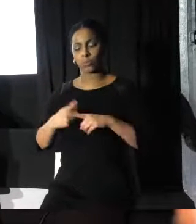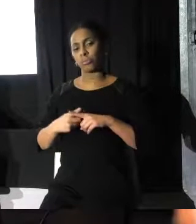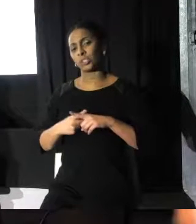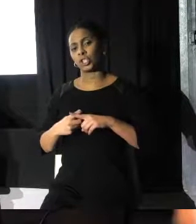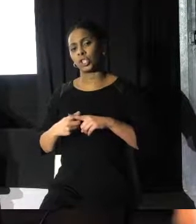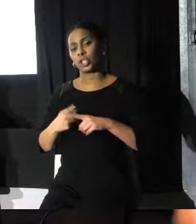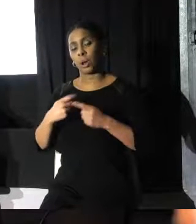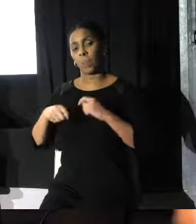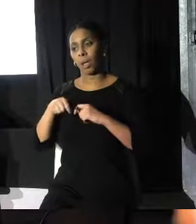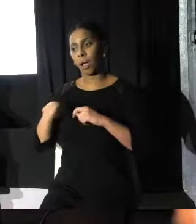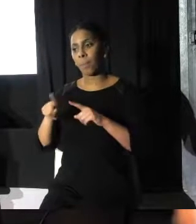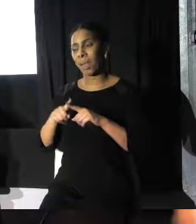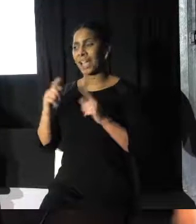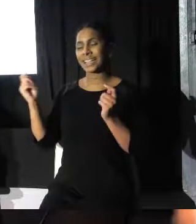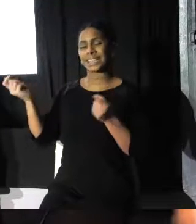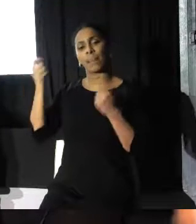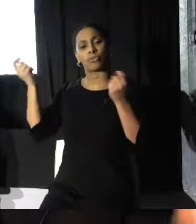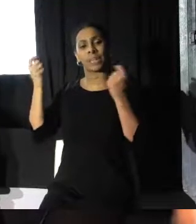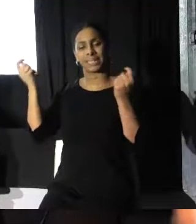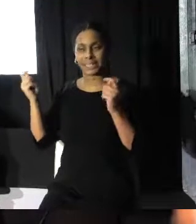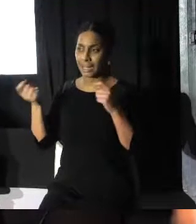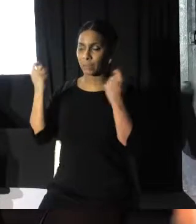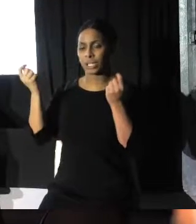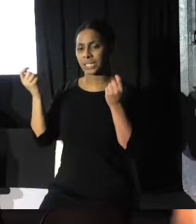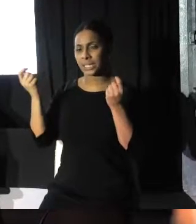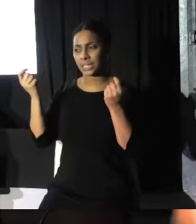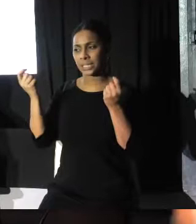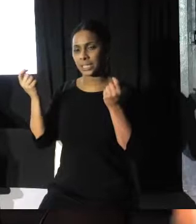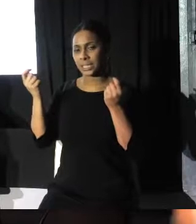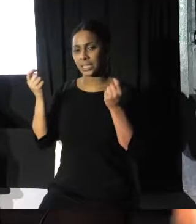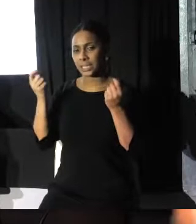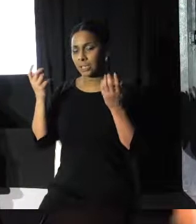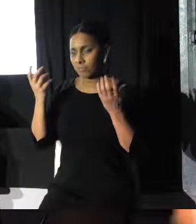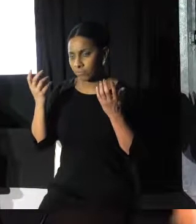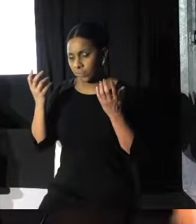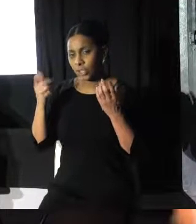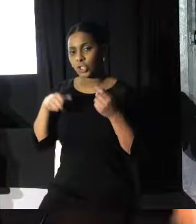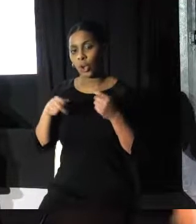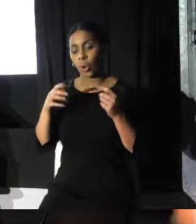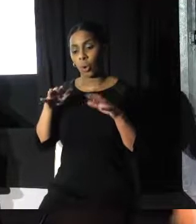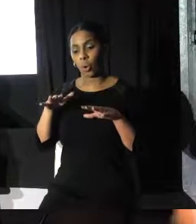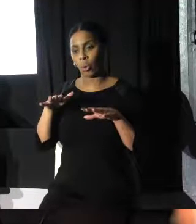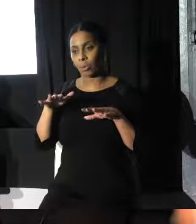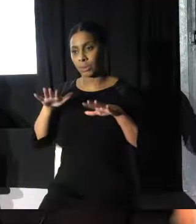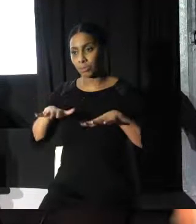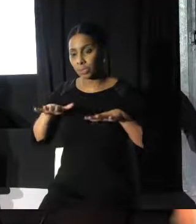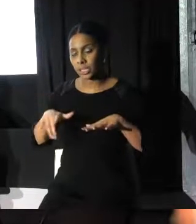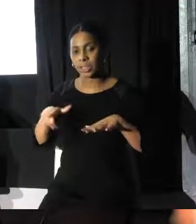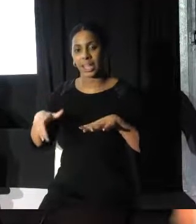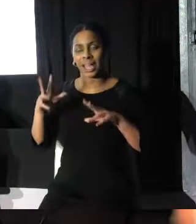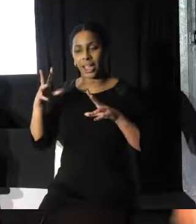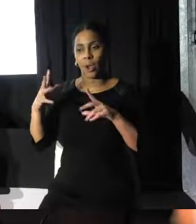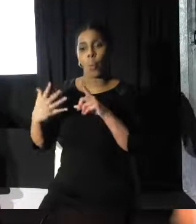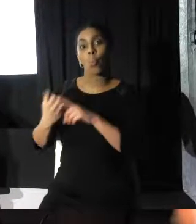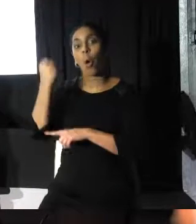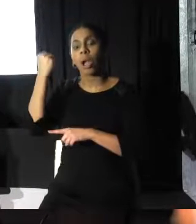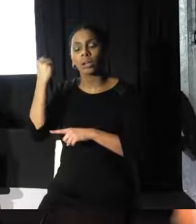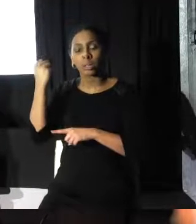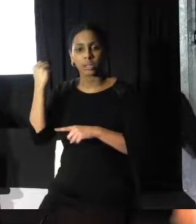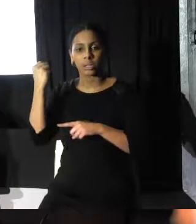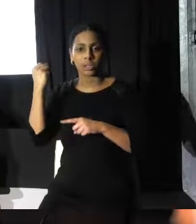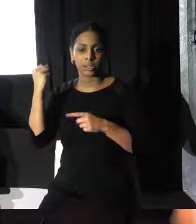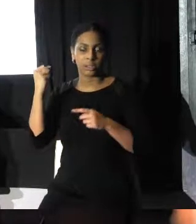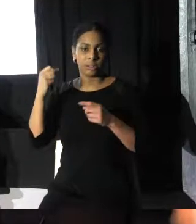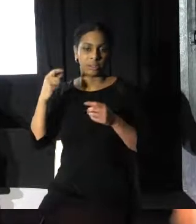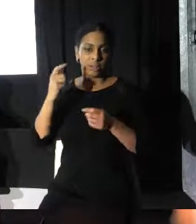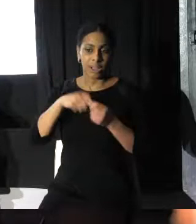a celebratory narrative that it turns into, so the British won abolition, they won emancipation, then